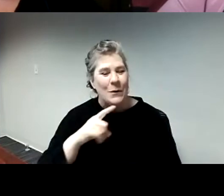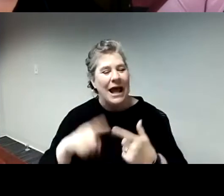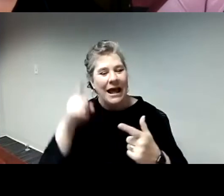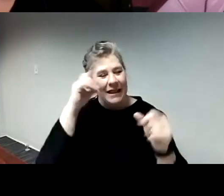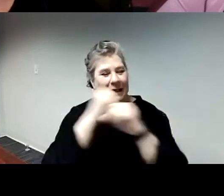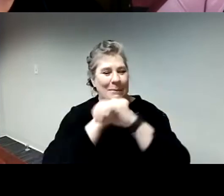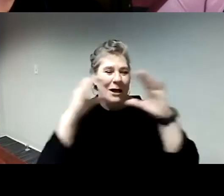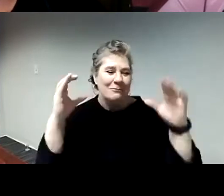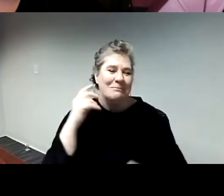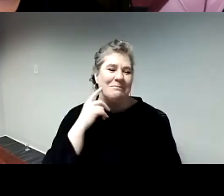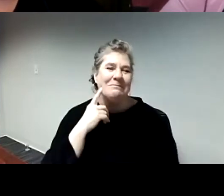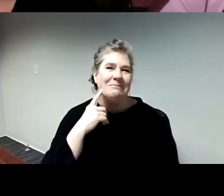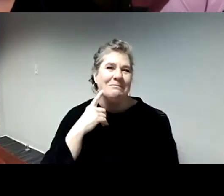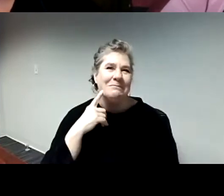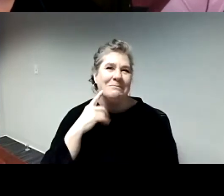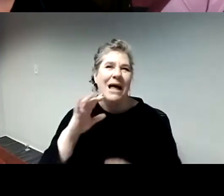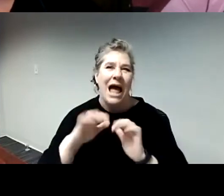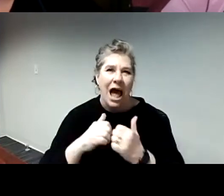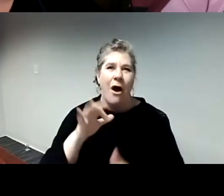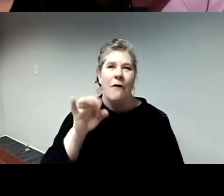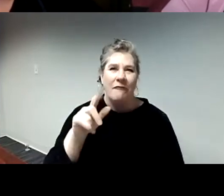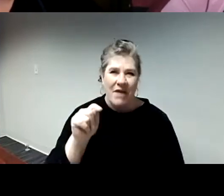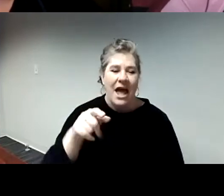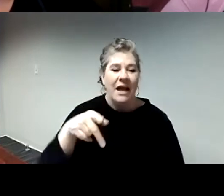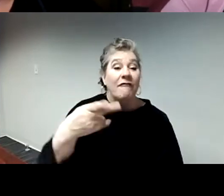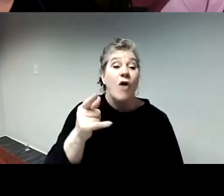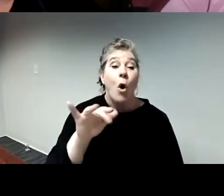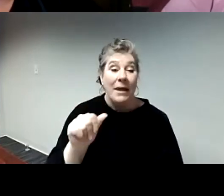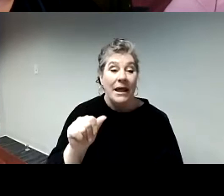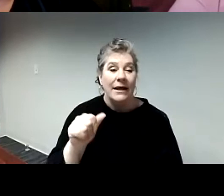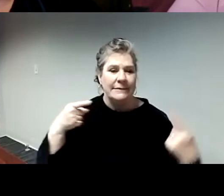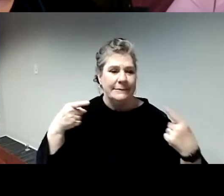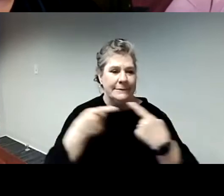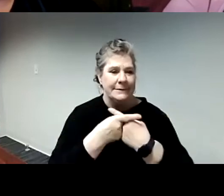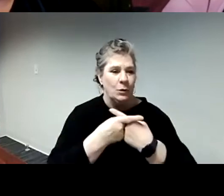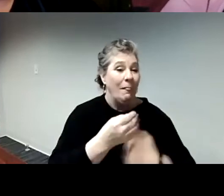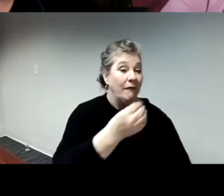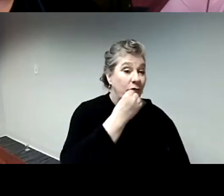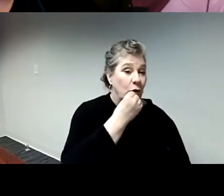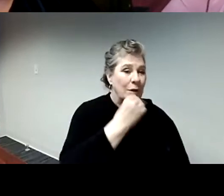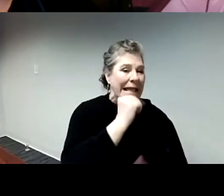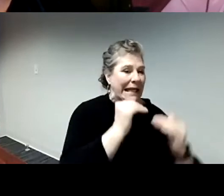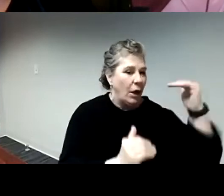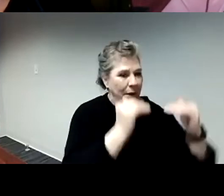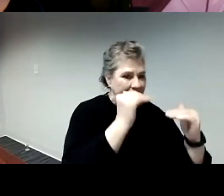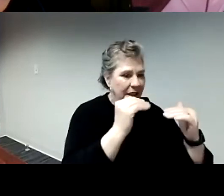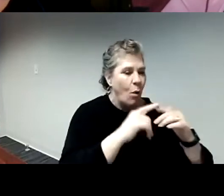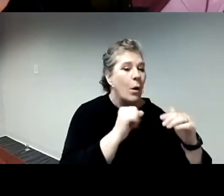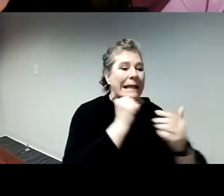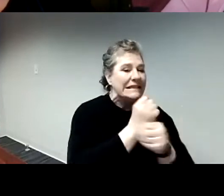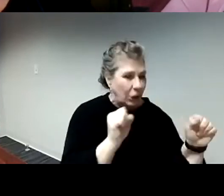about how fat phobia sort of collides with food inequity or food